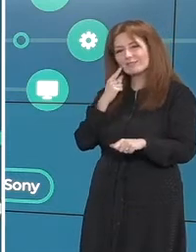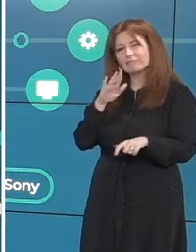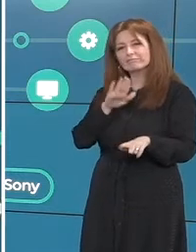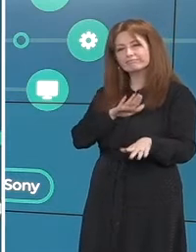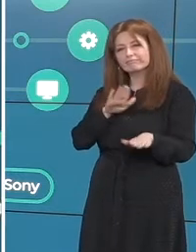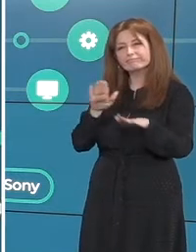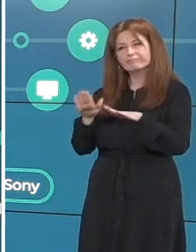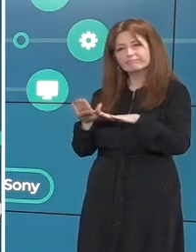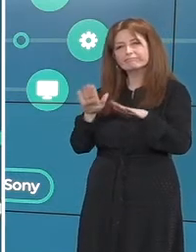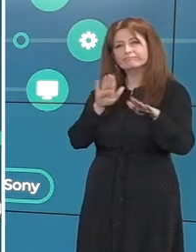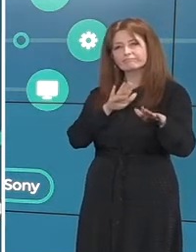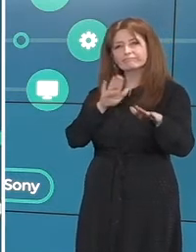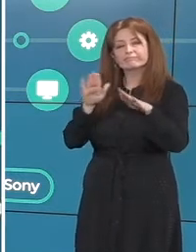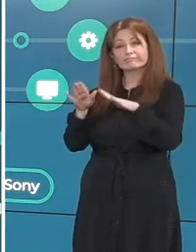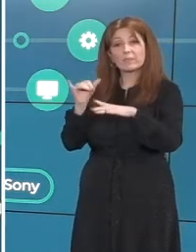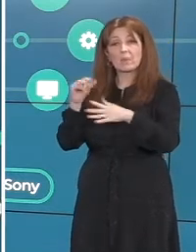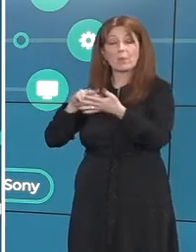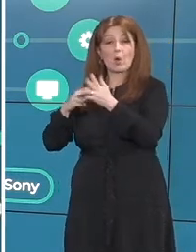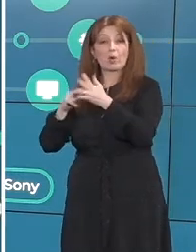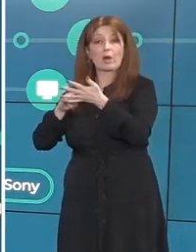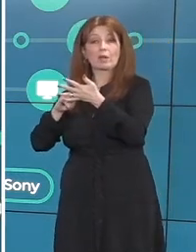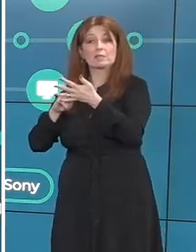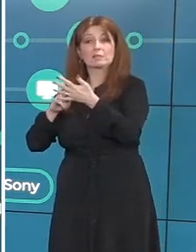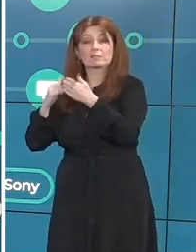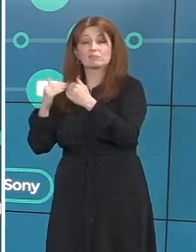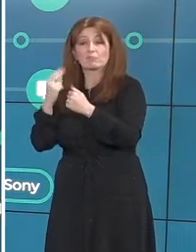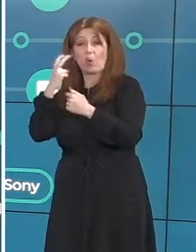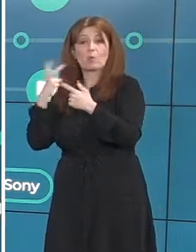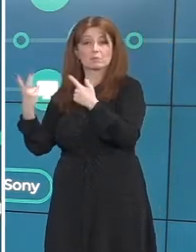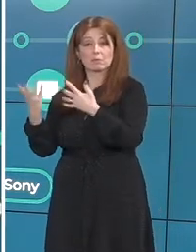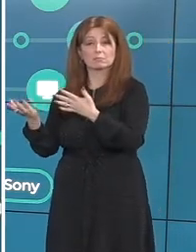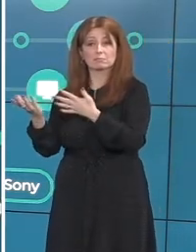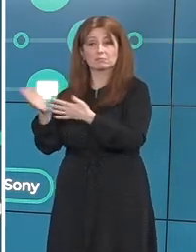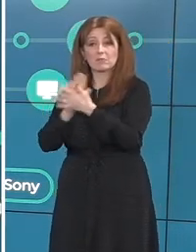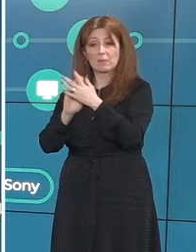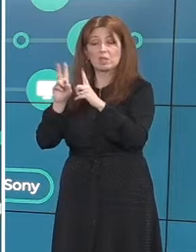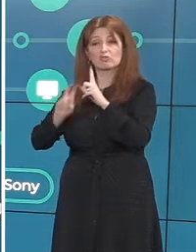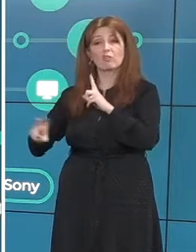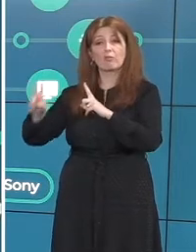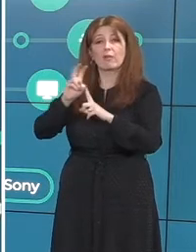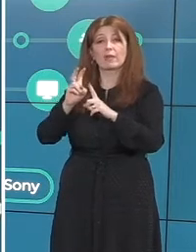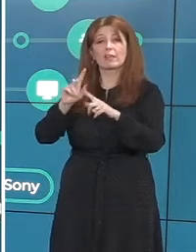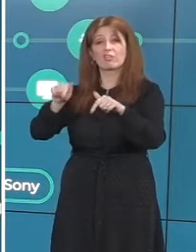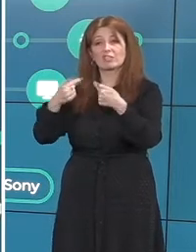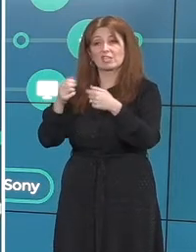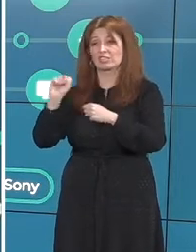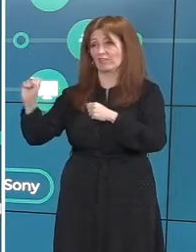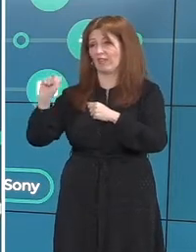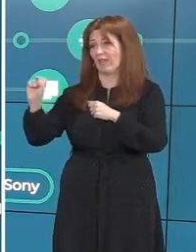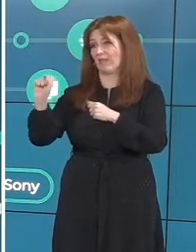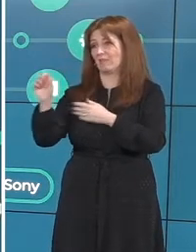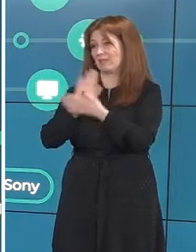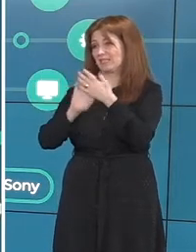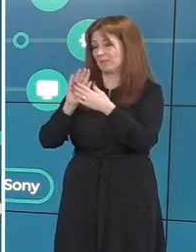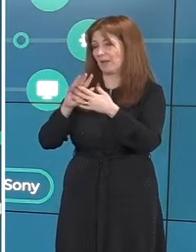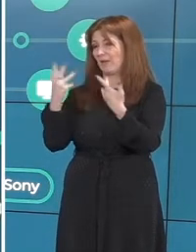I think for more sophisticated organisations that are more mature in their accessibility journey, I think some of the challenges are very much around not just how to